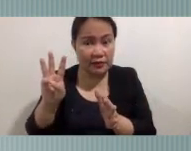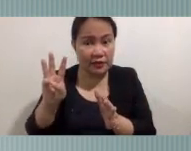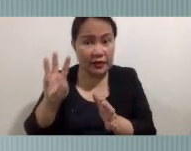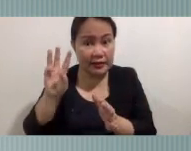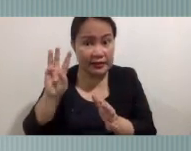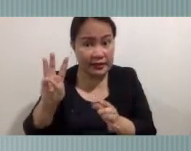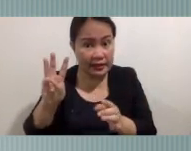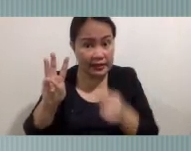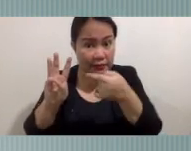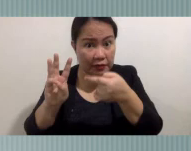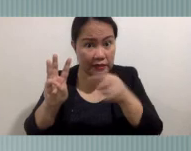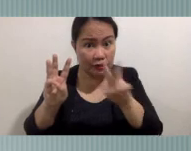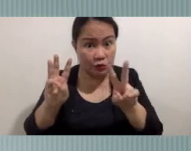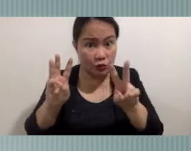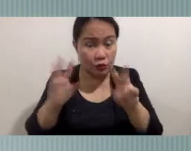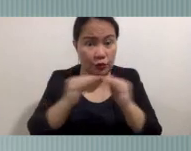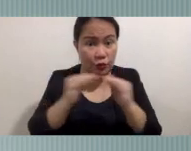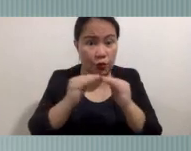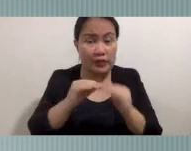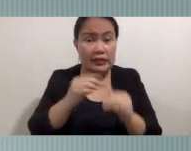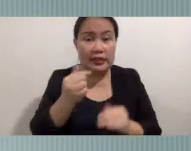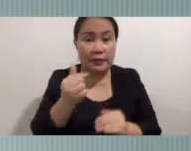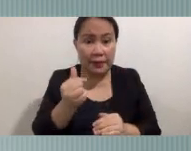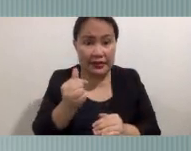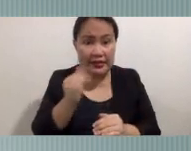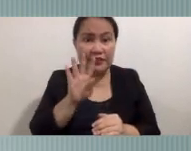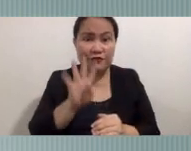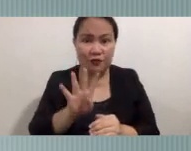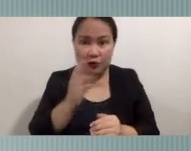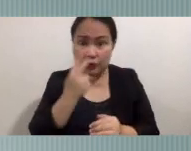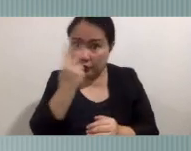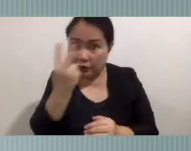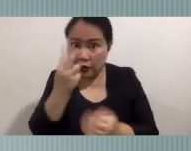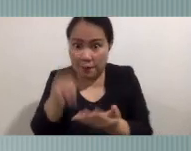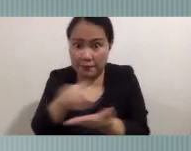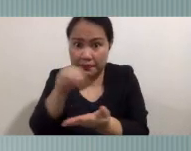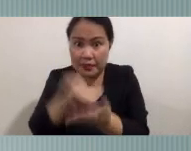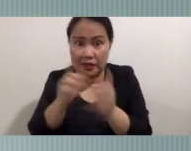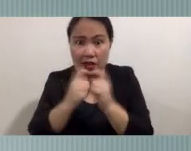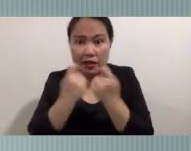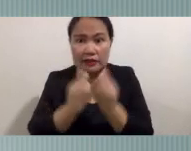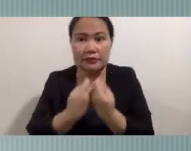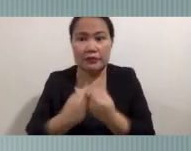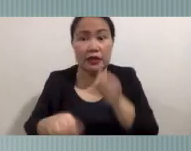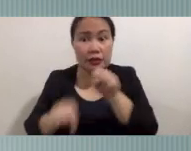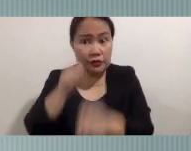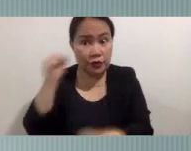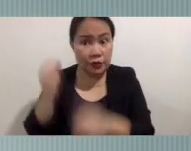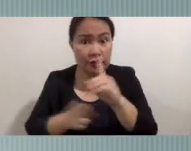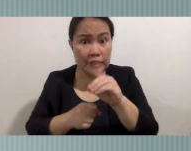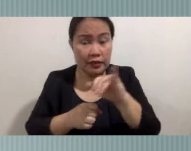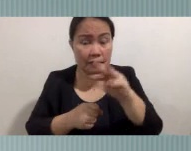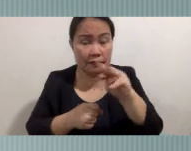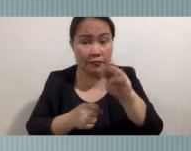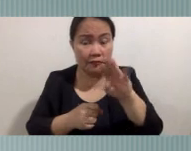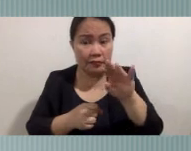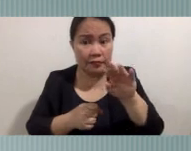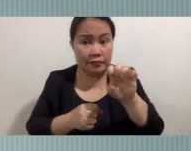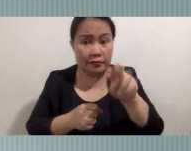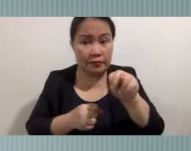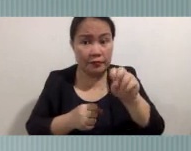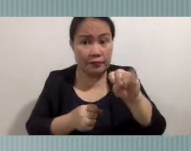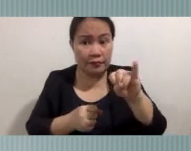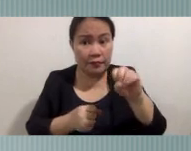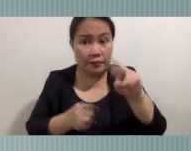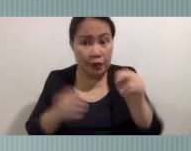4. 6 times negative 2, that is negative 12. Alright? So, therefore, the dimension of the